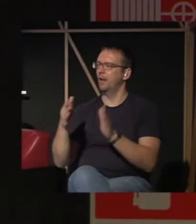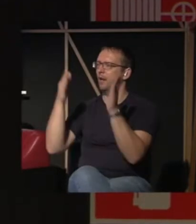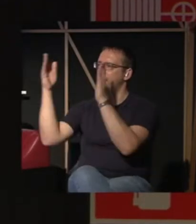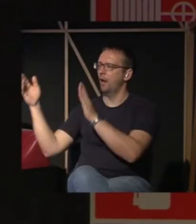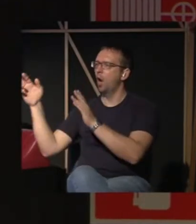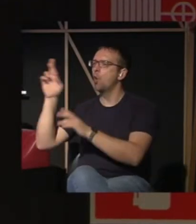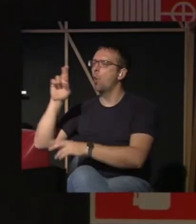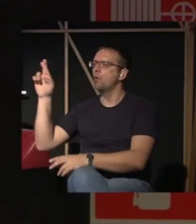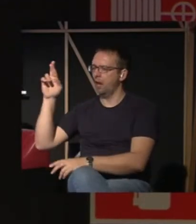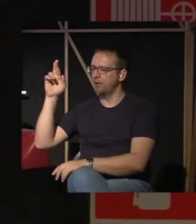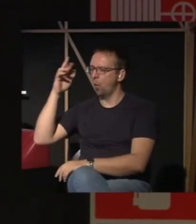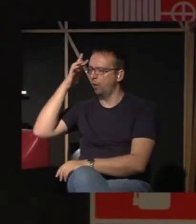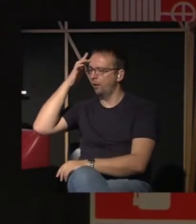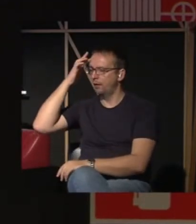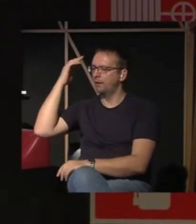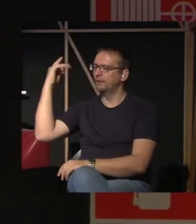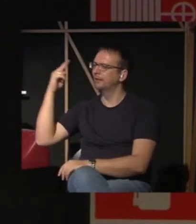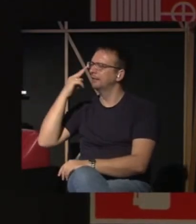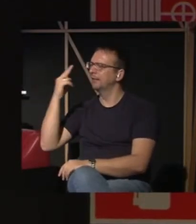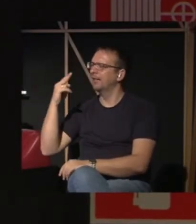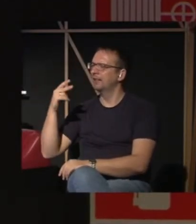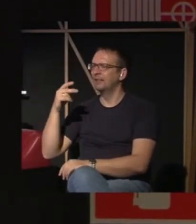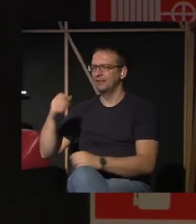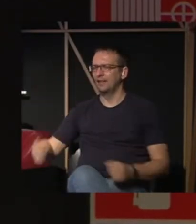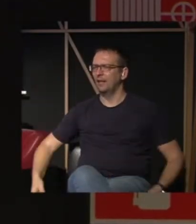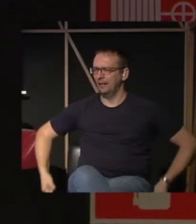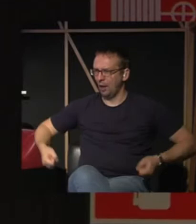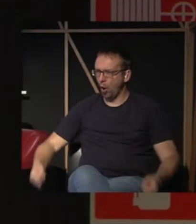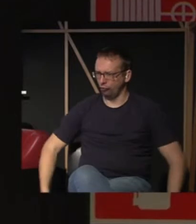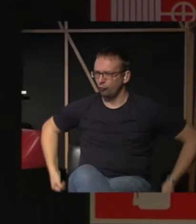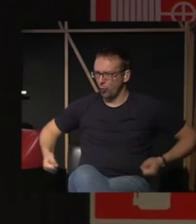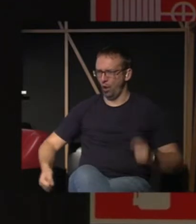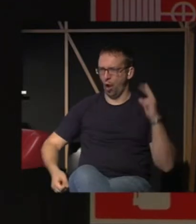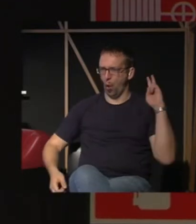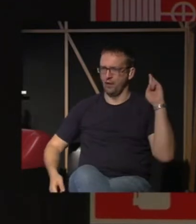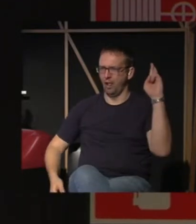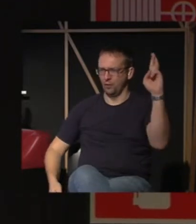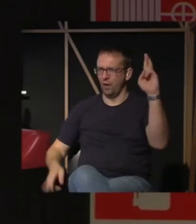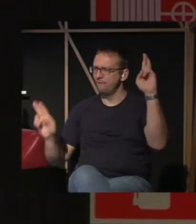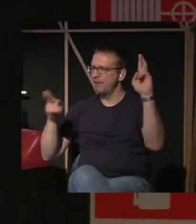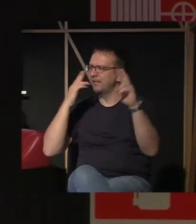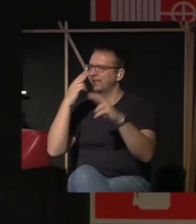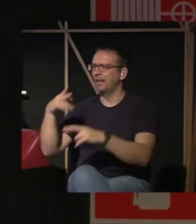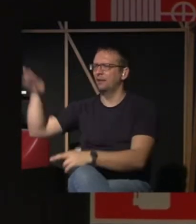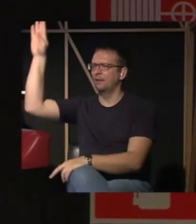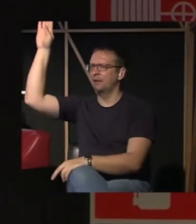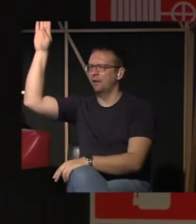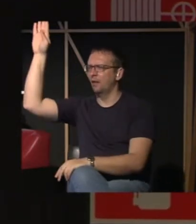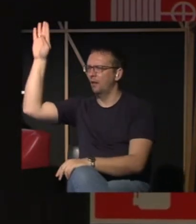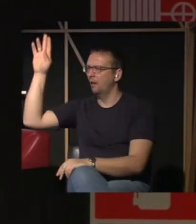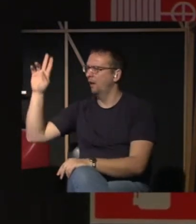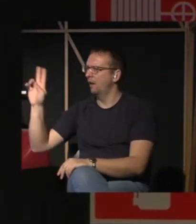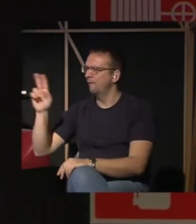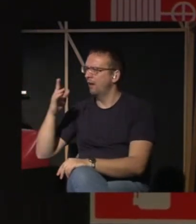the wheelchair user escort. This was for the FIFA Confederations Cup